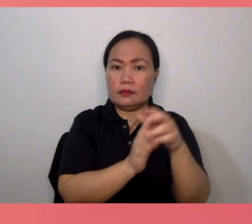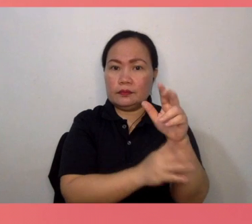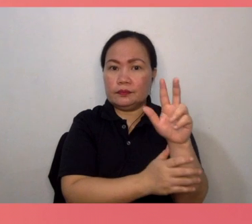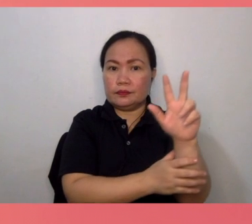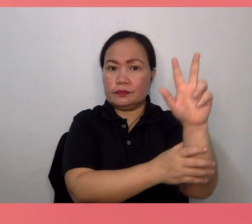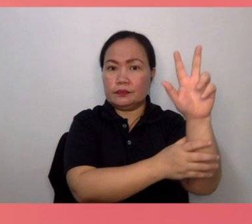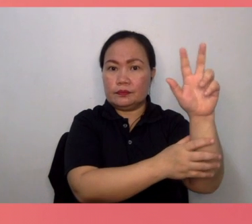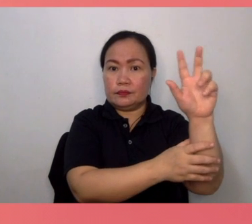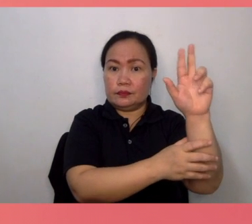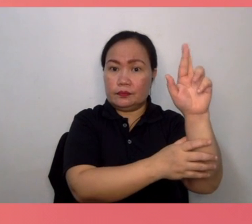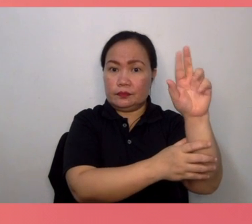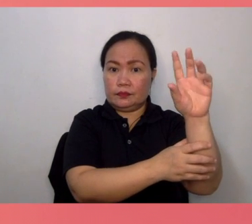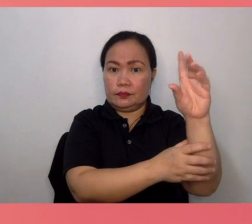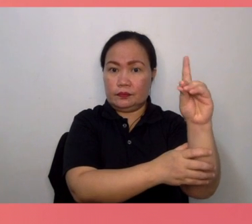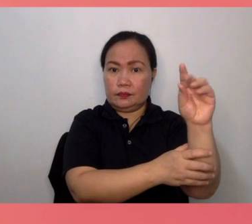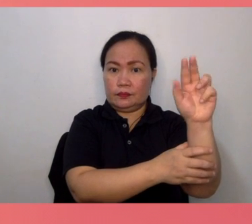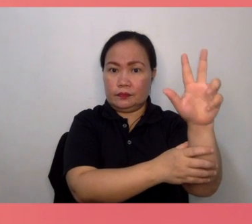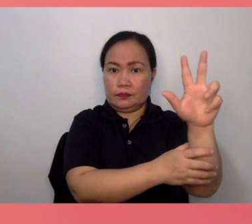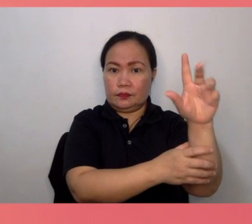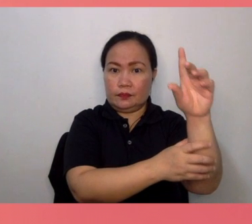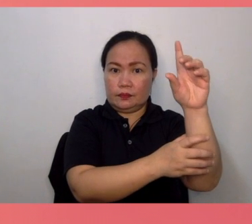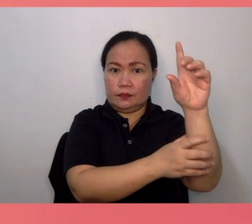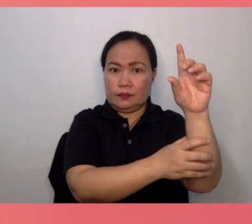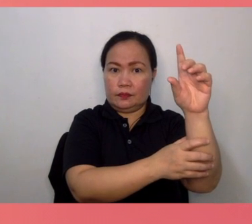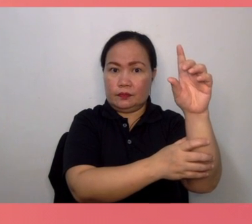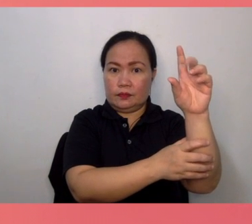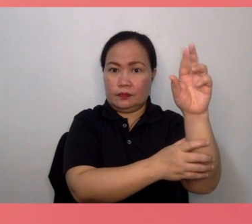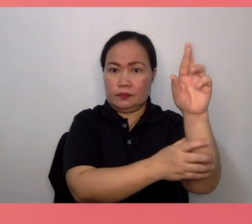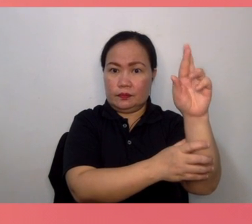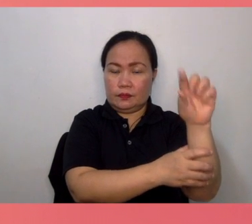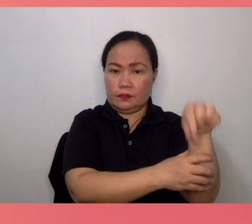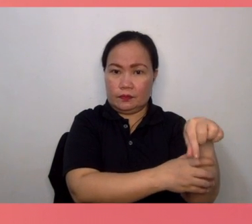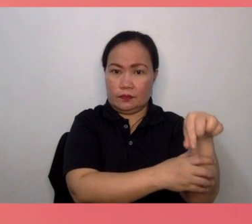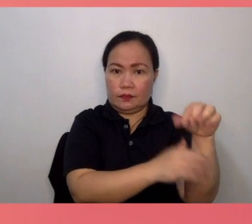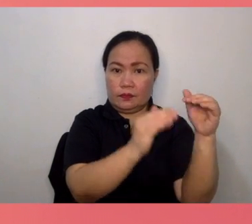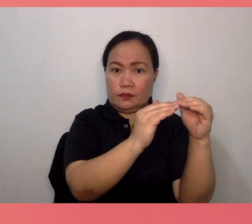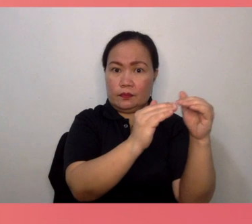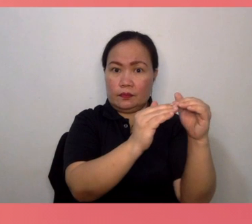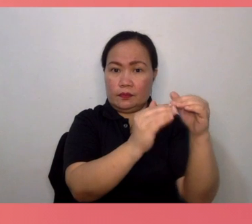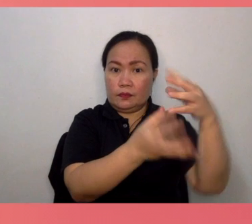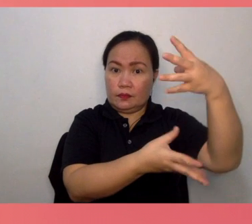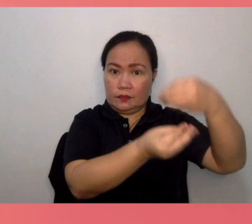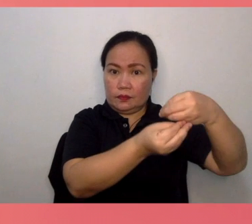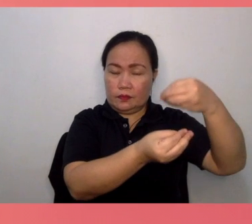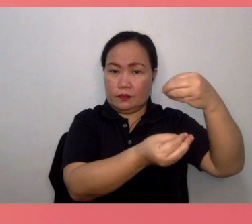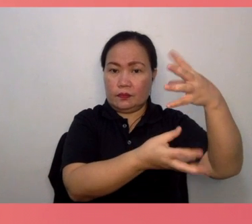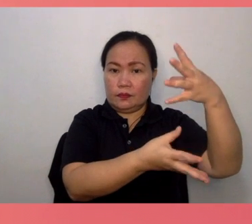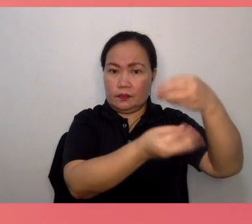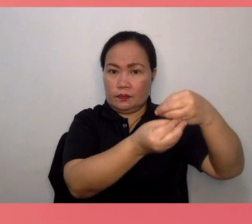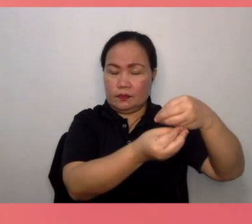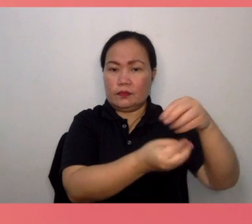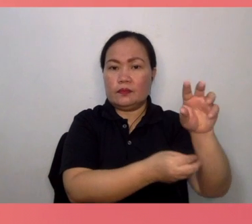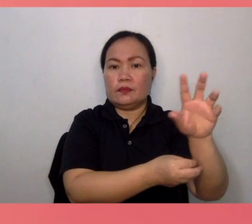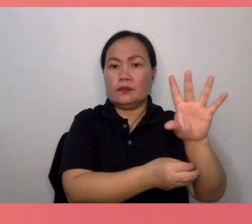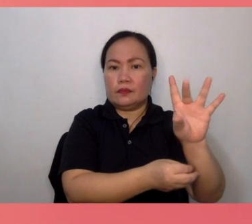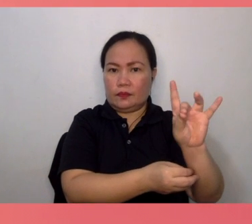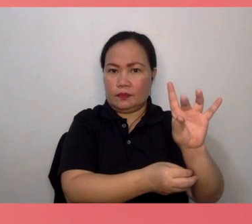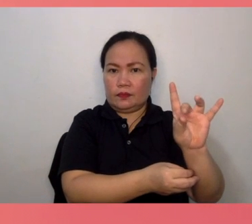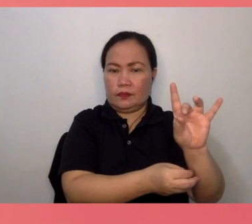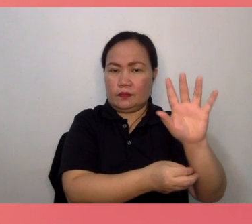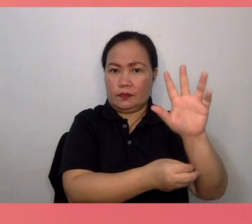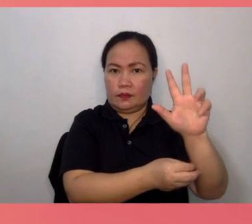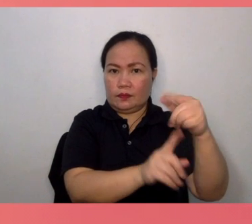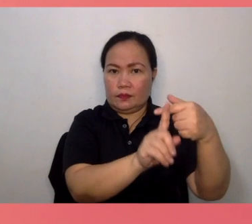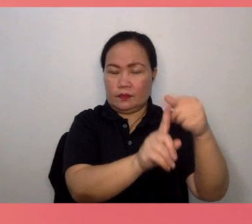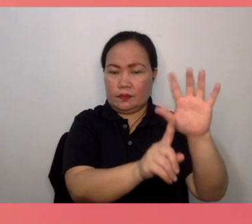your RD is 3. Your RQ is 8. So, paano ko ito nakuha? 3 plus 5, that is 8. And